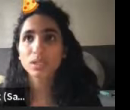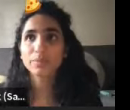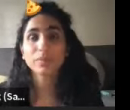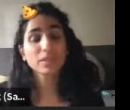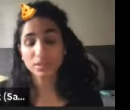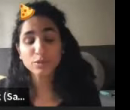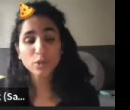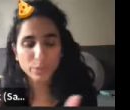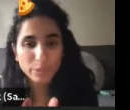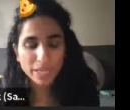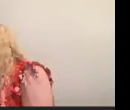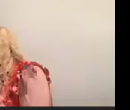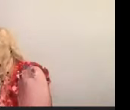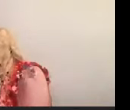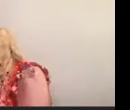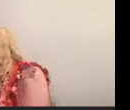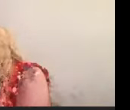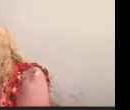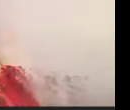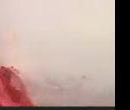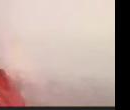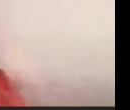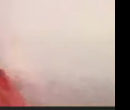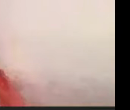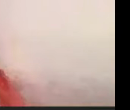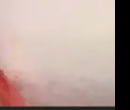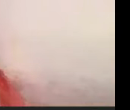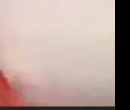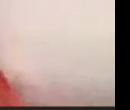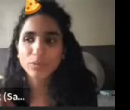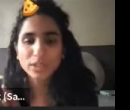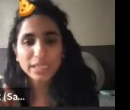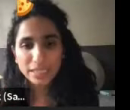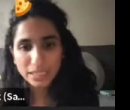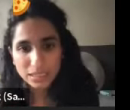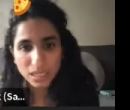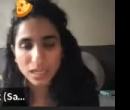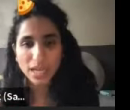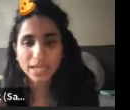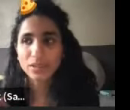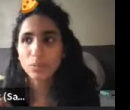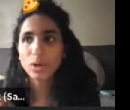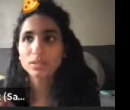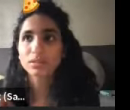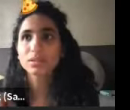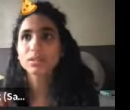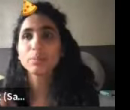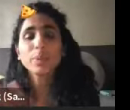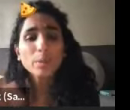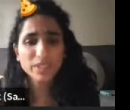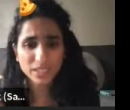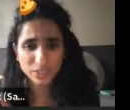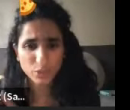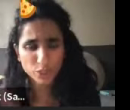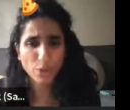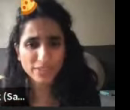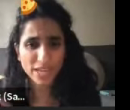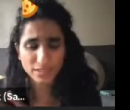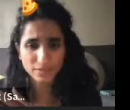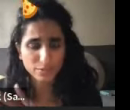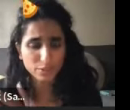know, of course, when we make visuals, we're really thinking about the audience and what their needs are and what the purpose is